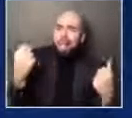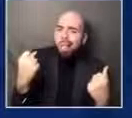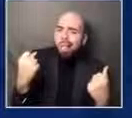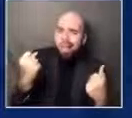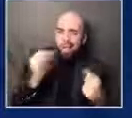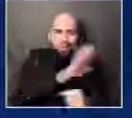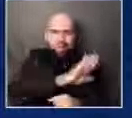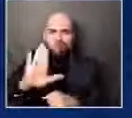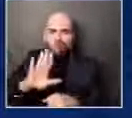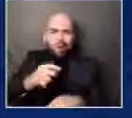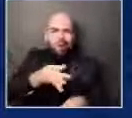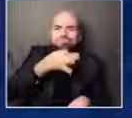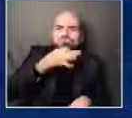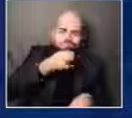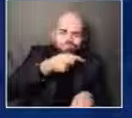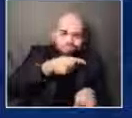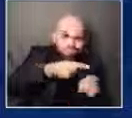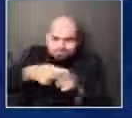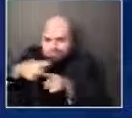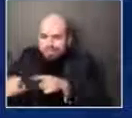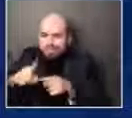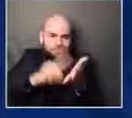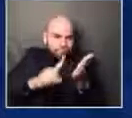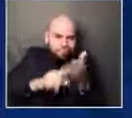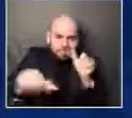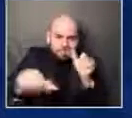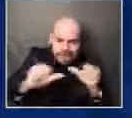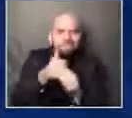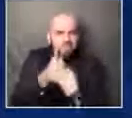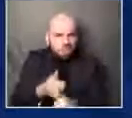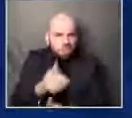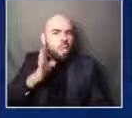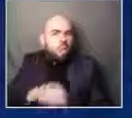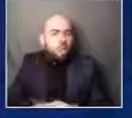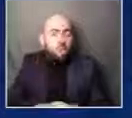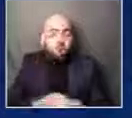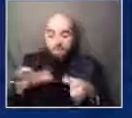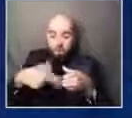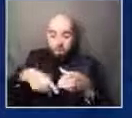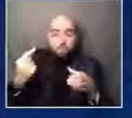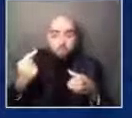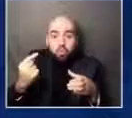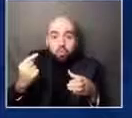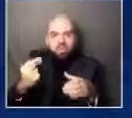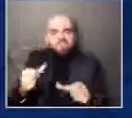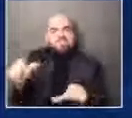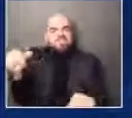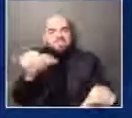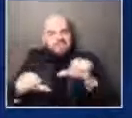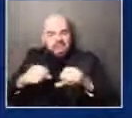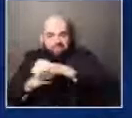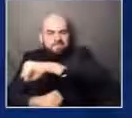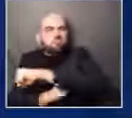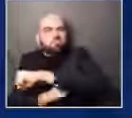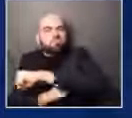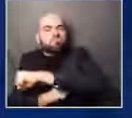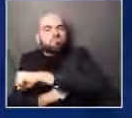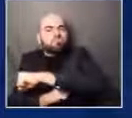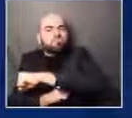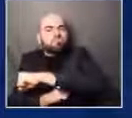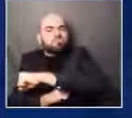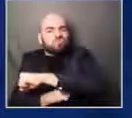group will advise on detailed plans built on a bedrock of science and to keep